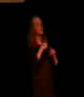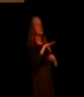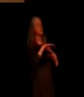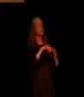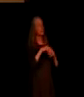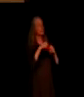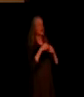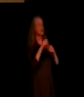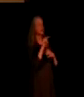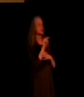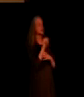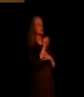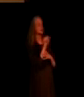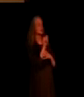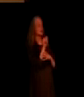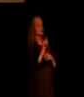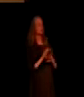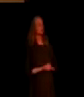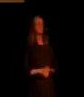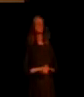NASA.